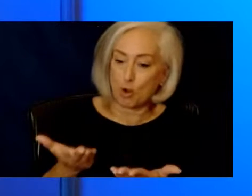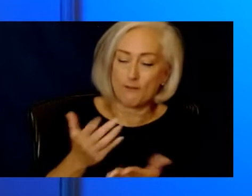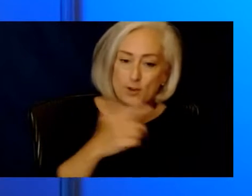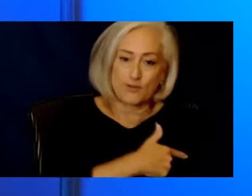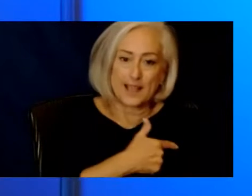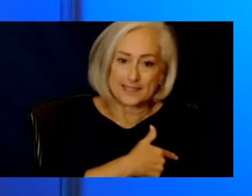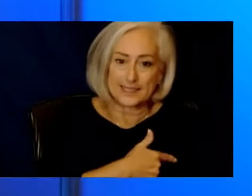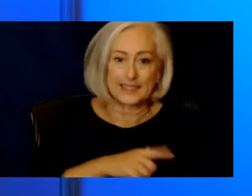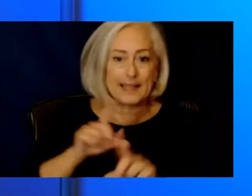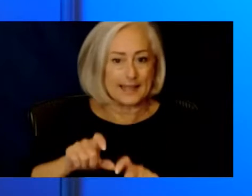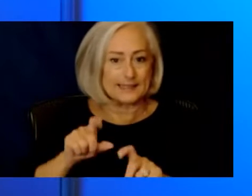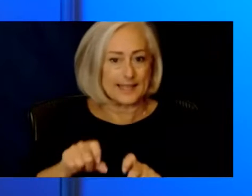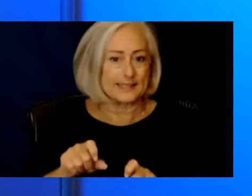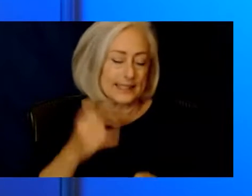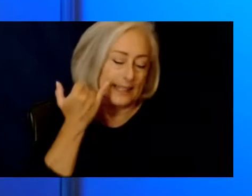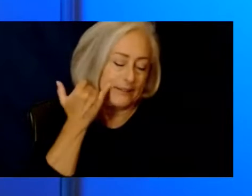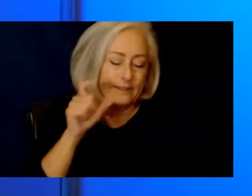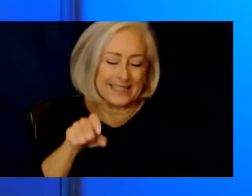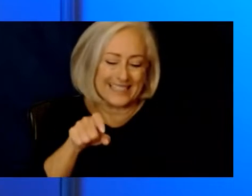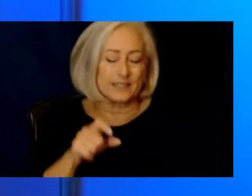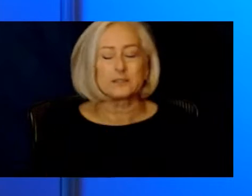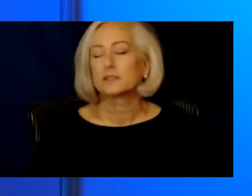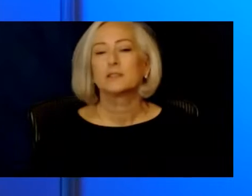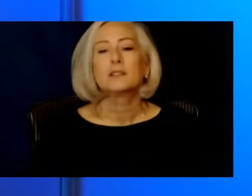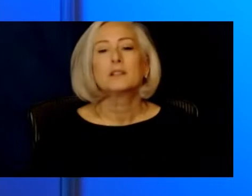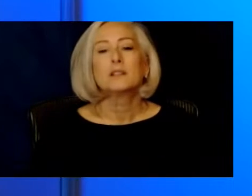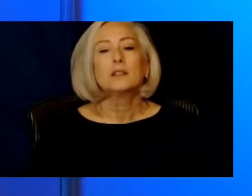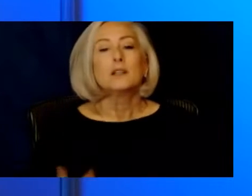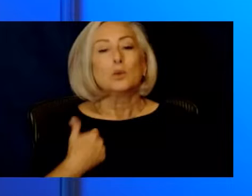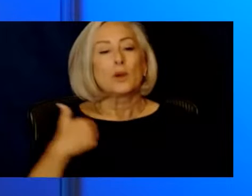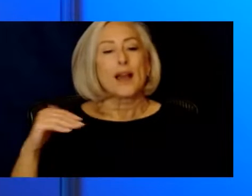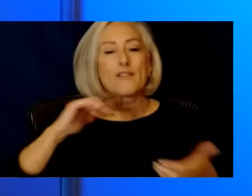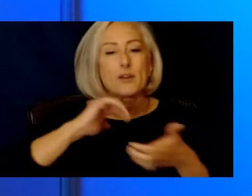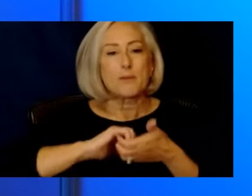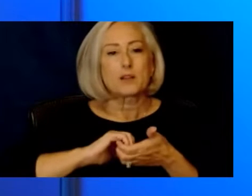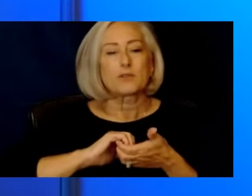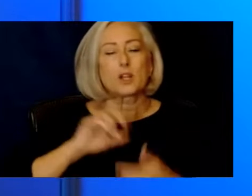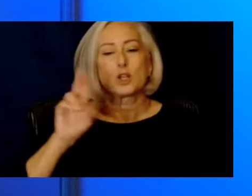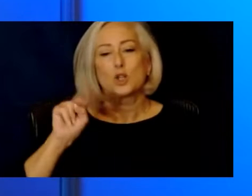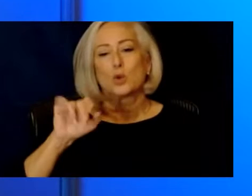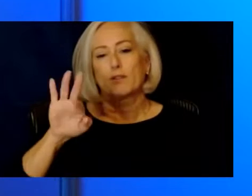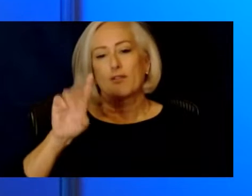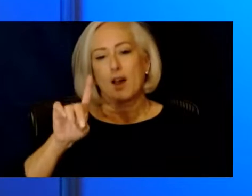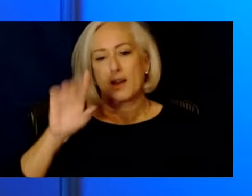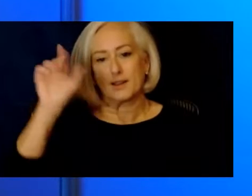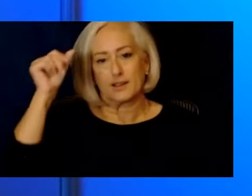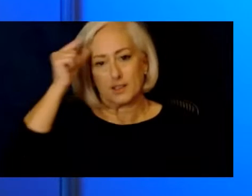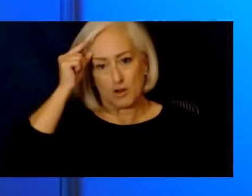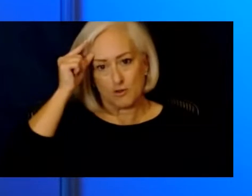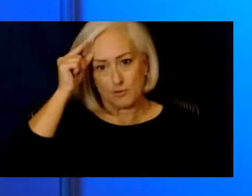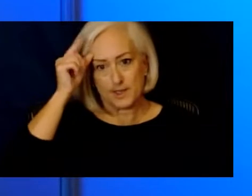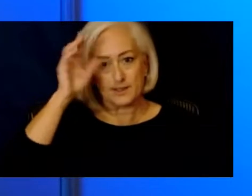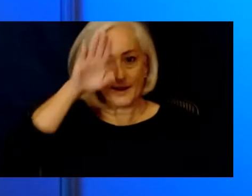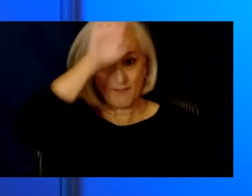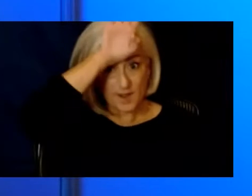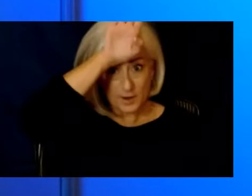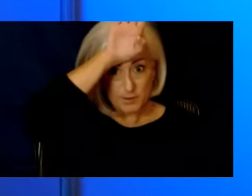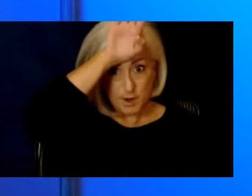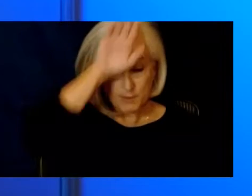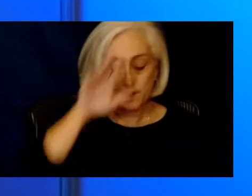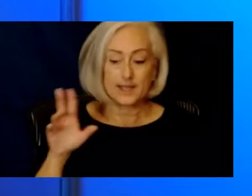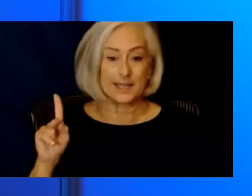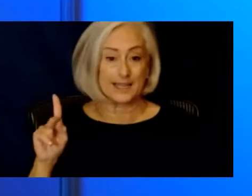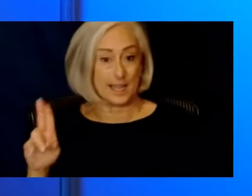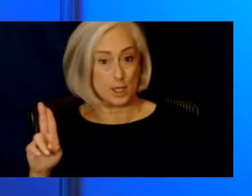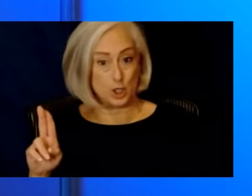if that's appropriate. We also have a partnership with the Unified Government Fire Department and that KU, the health system is part of, where we